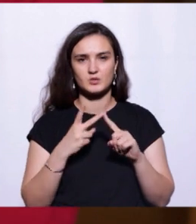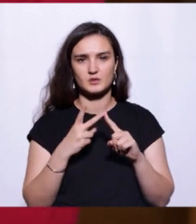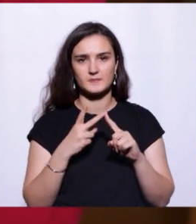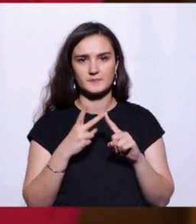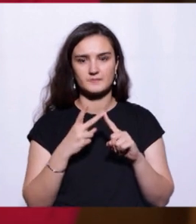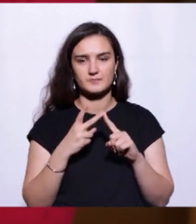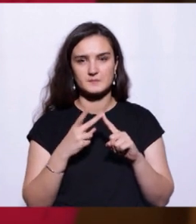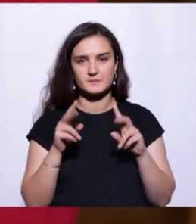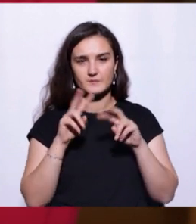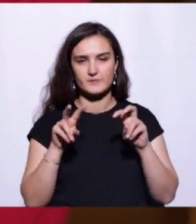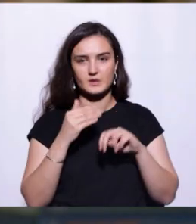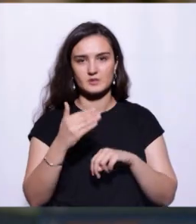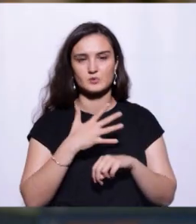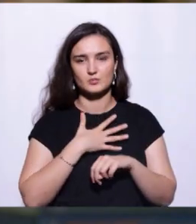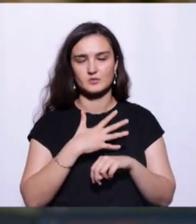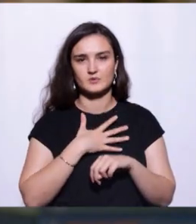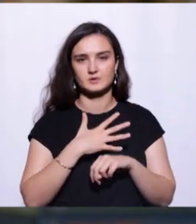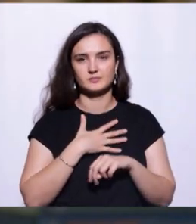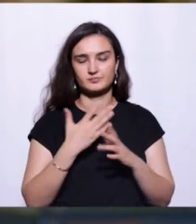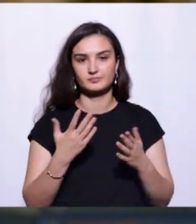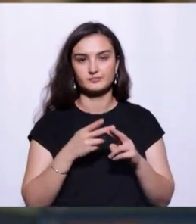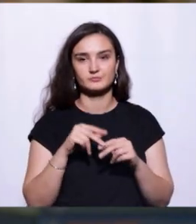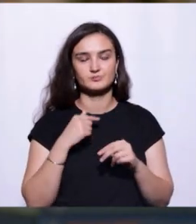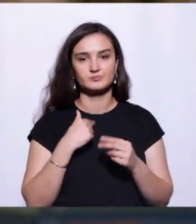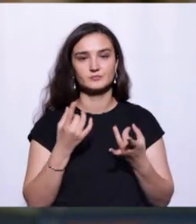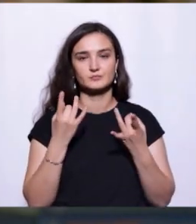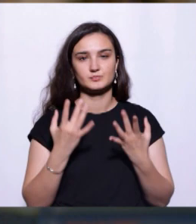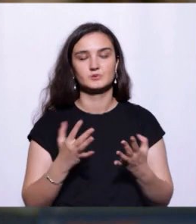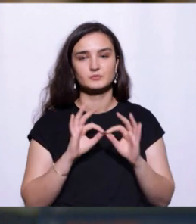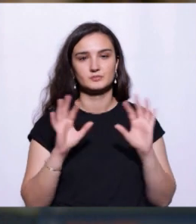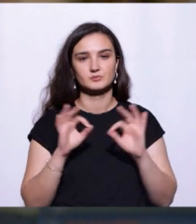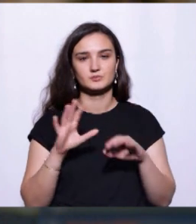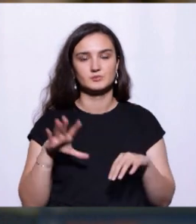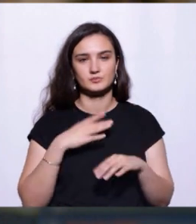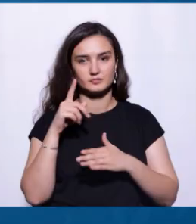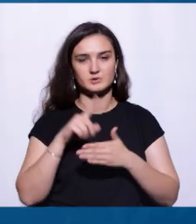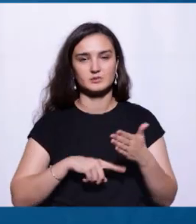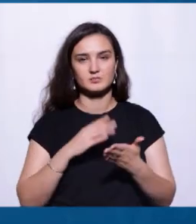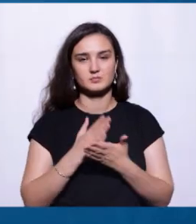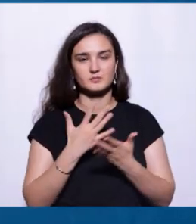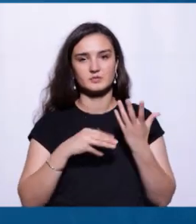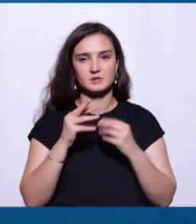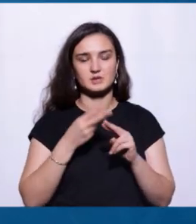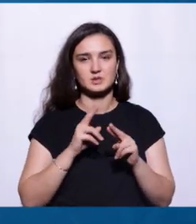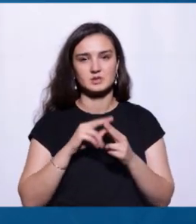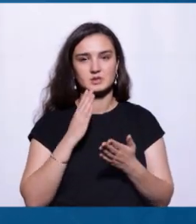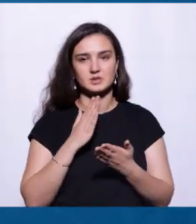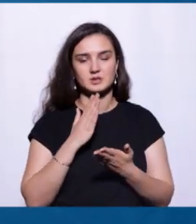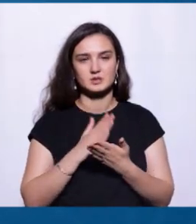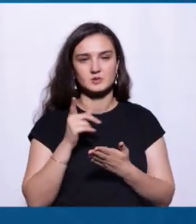one that checks your breathing. Well, Miss Sophie, we just talked about it, so I hope you know it is